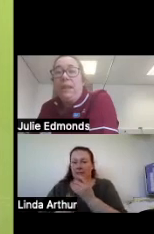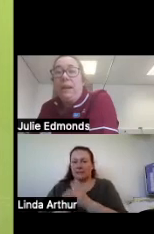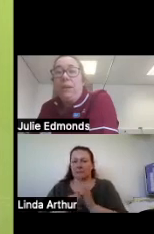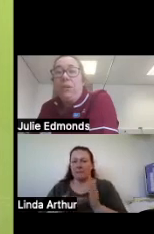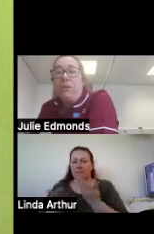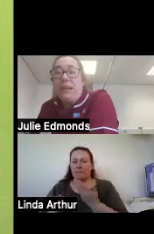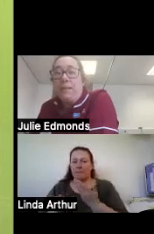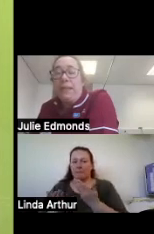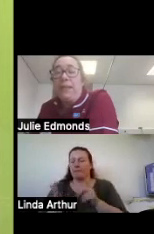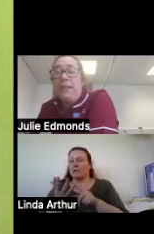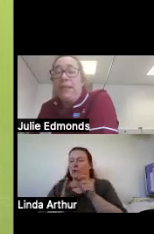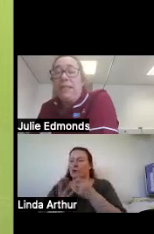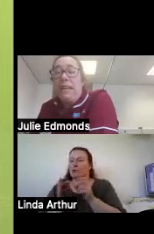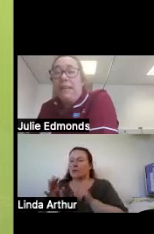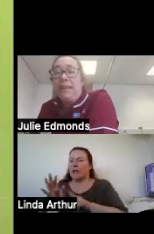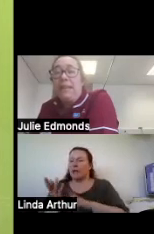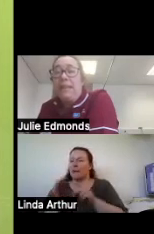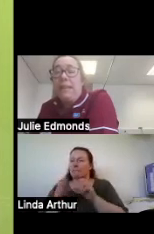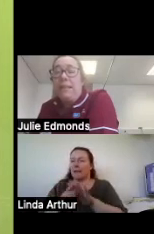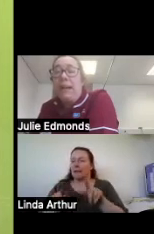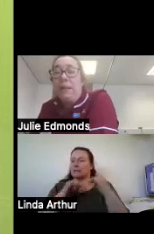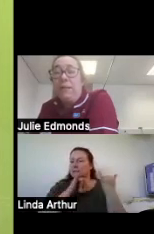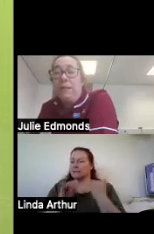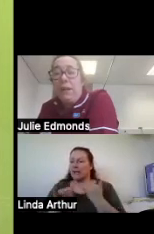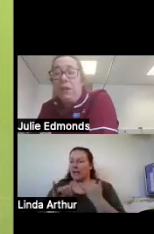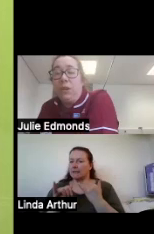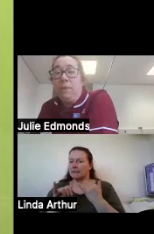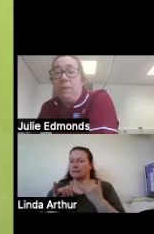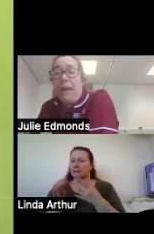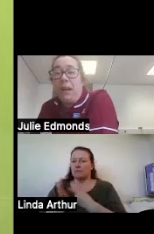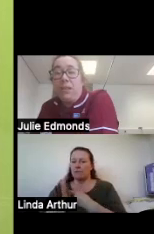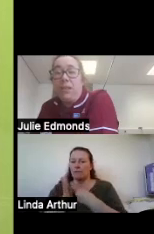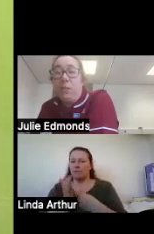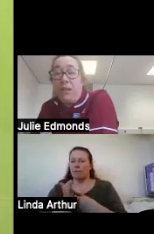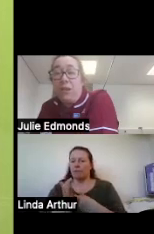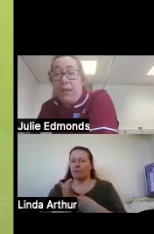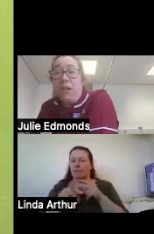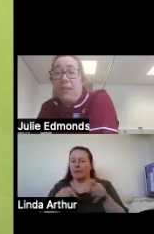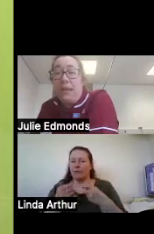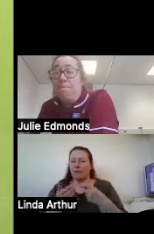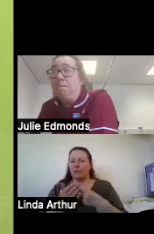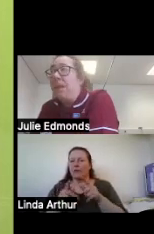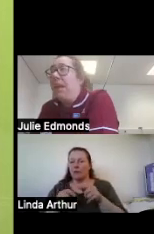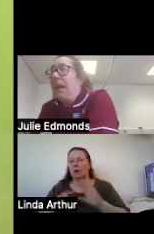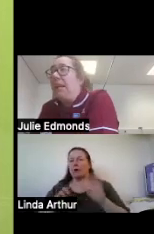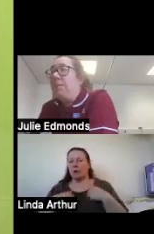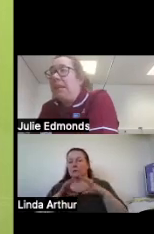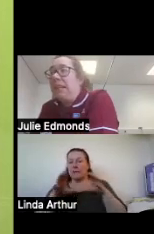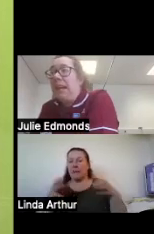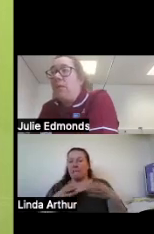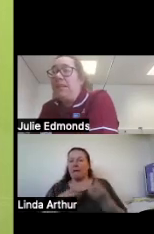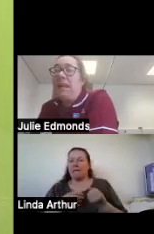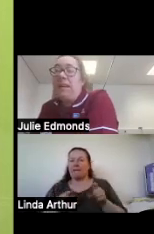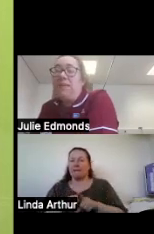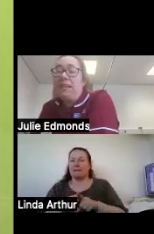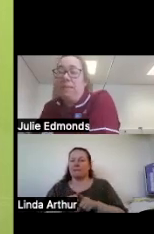provide urodynamics. This is a test and it can be referred to by us. We do it in our team. And it's basically,